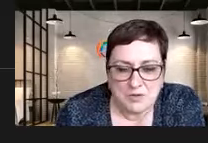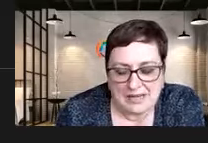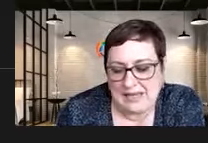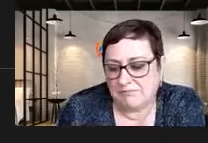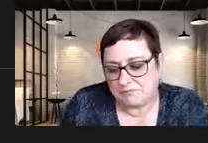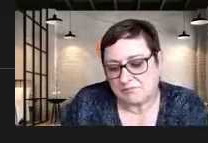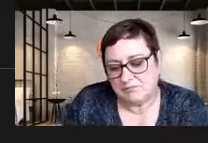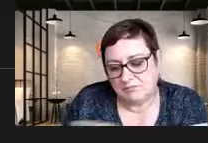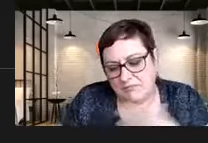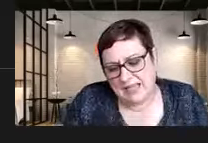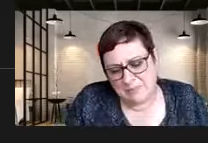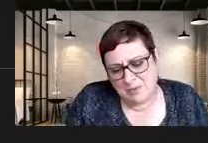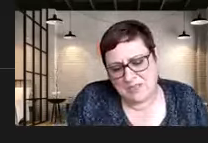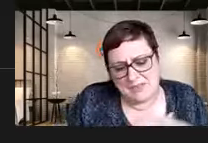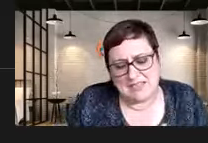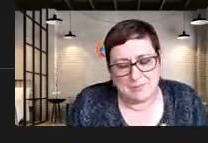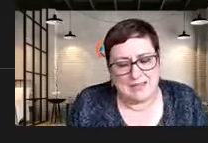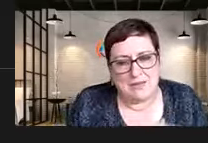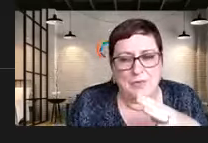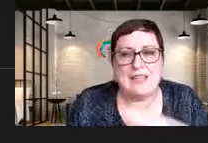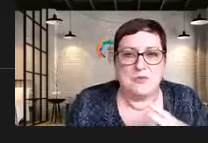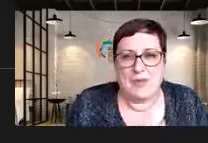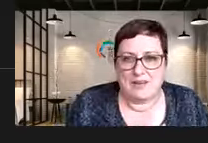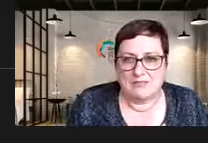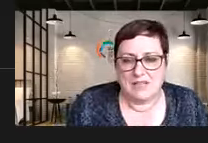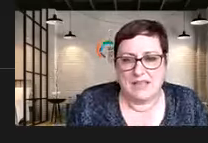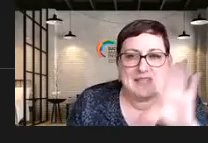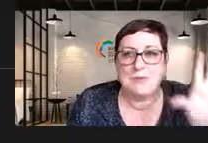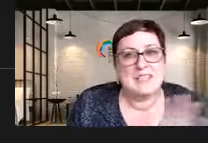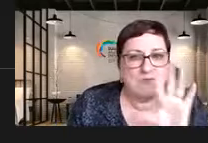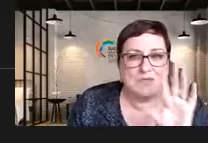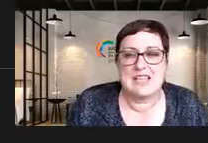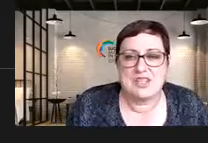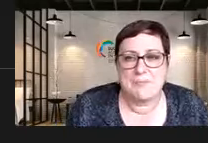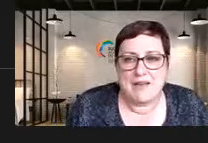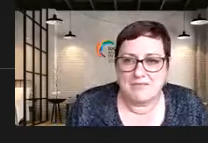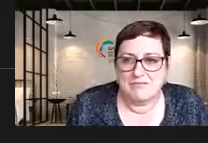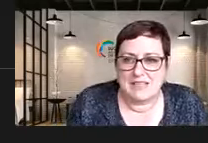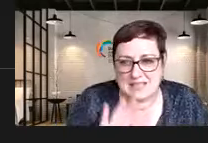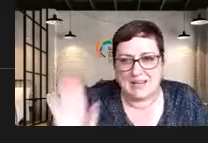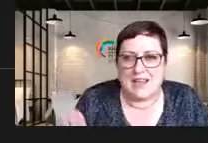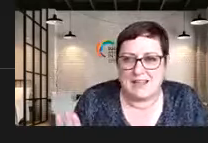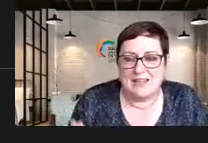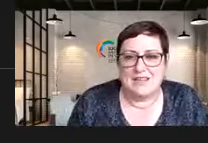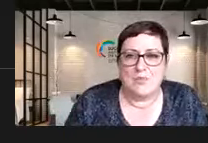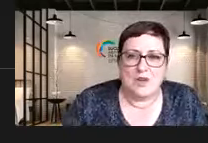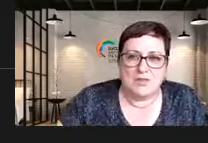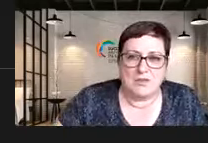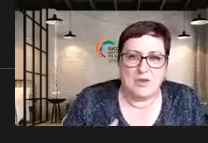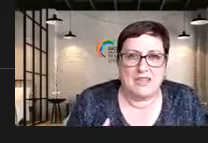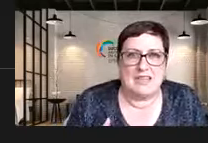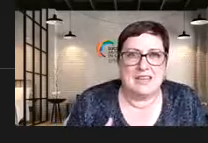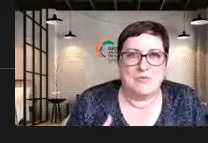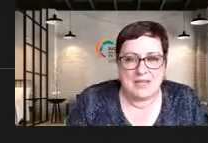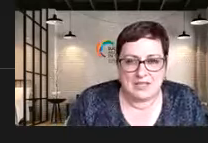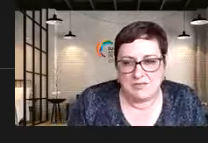a community, as a person with a disability, we can do better. And that's what this conversation about is tonight.